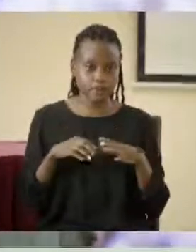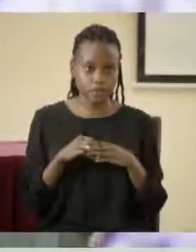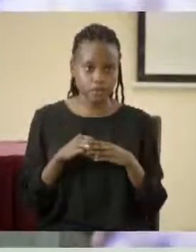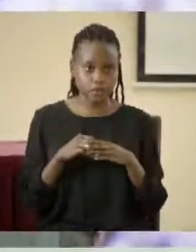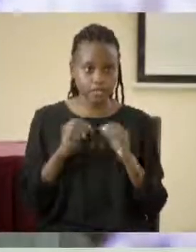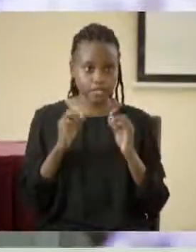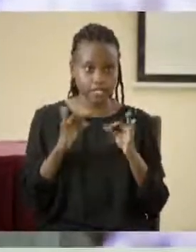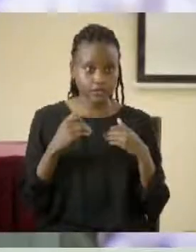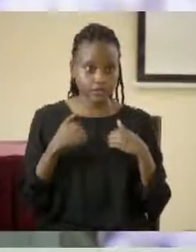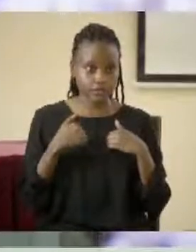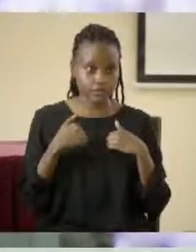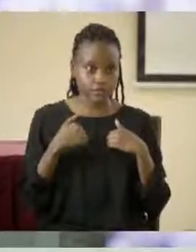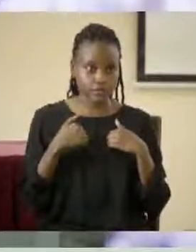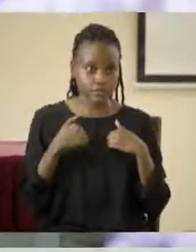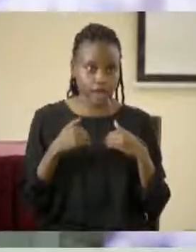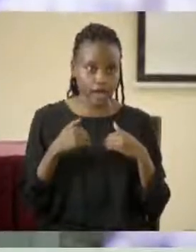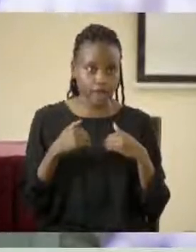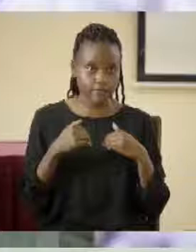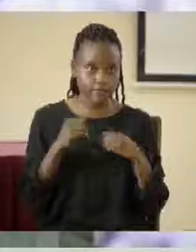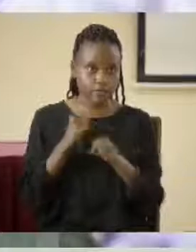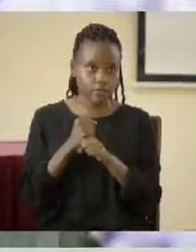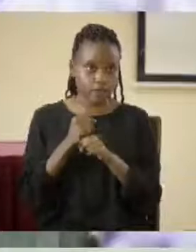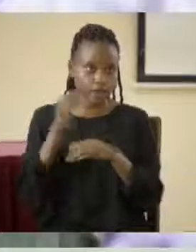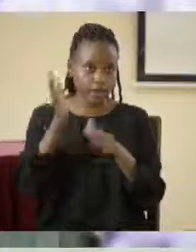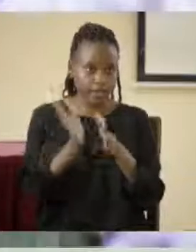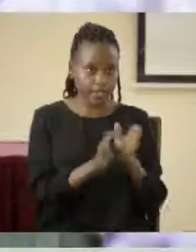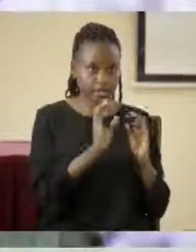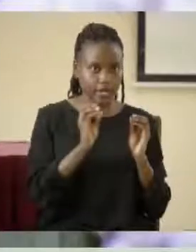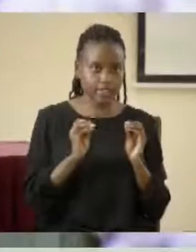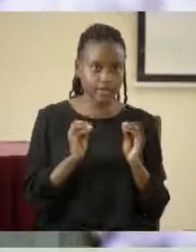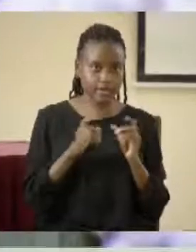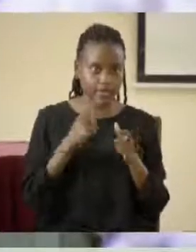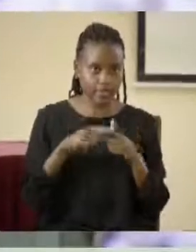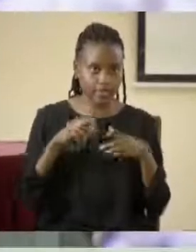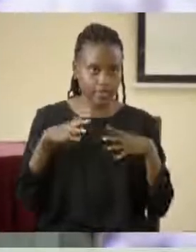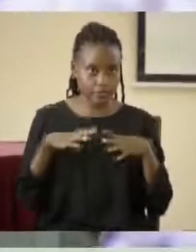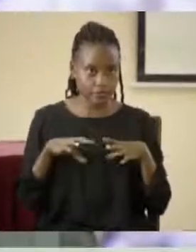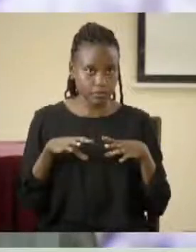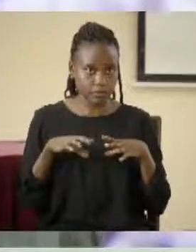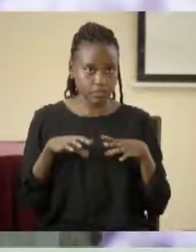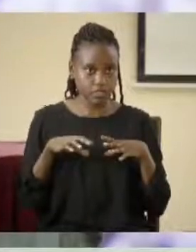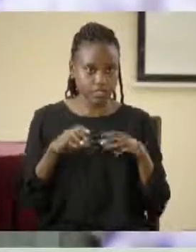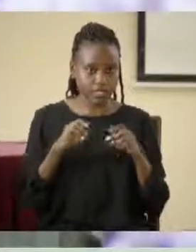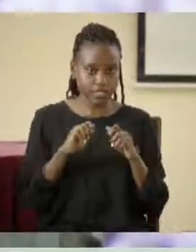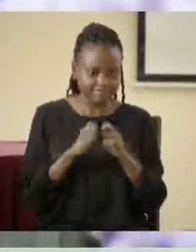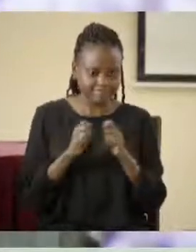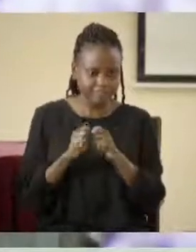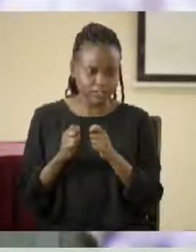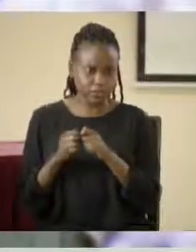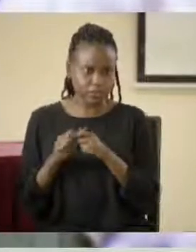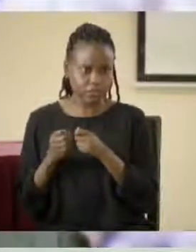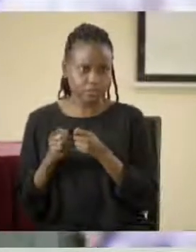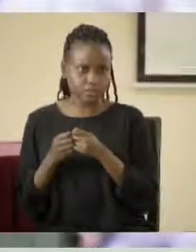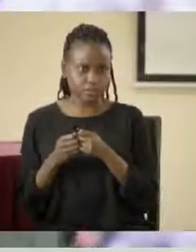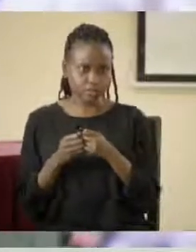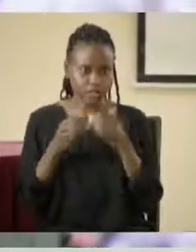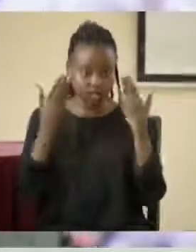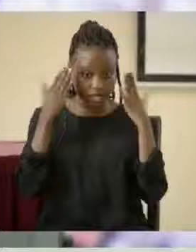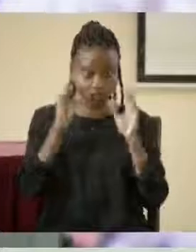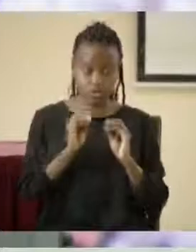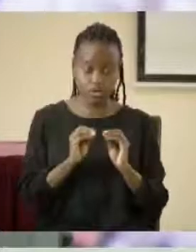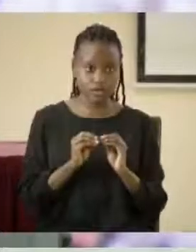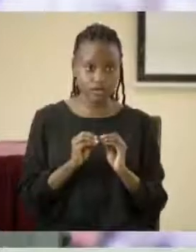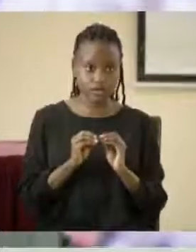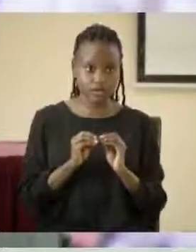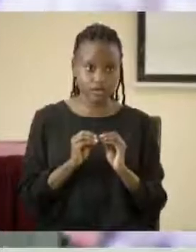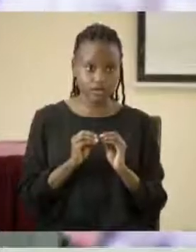if you don't have a career trajectory for clinicians, then people sort of just stumble on that. So effective clinical